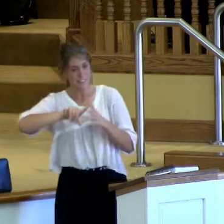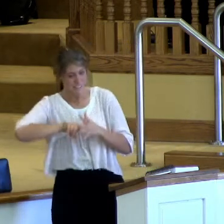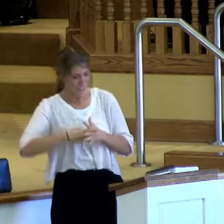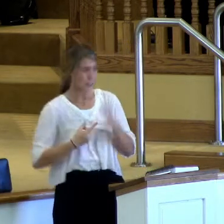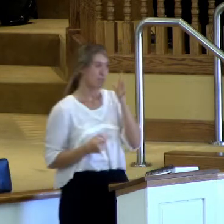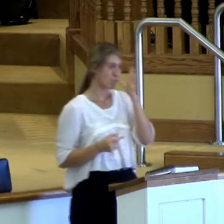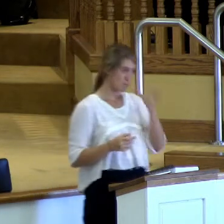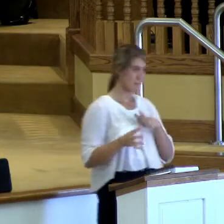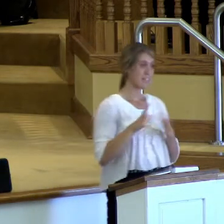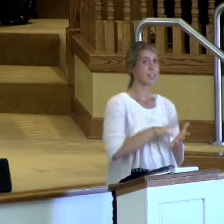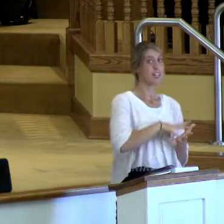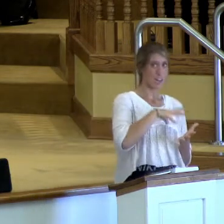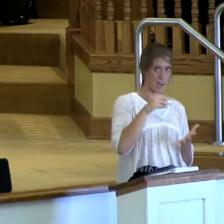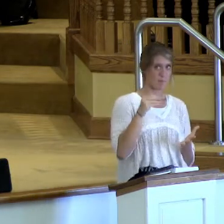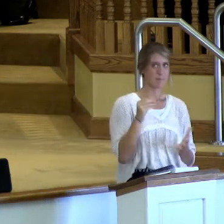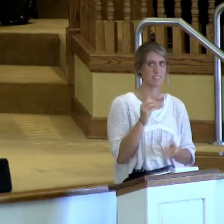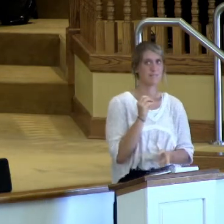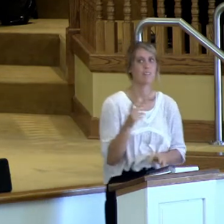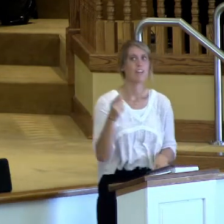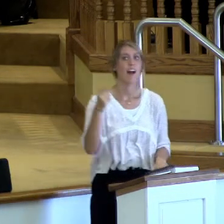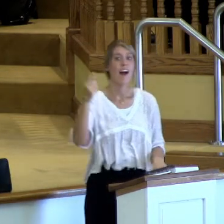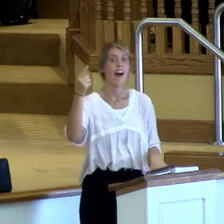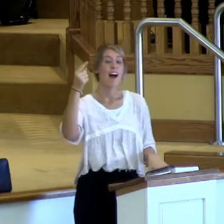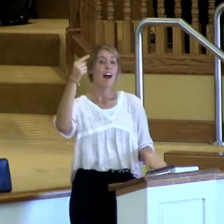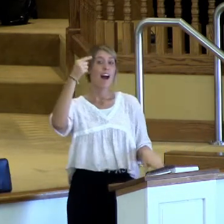we're all going to come in on that verse 46. Here we go.